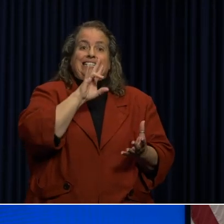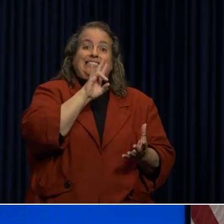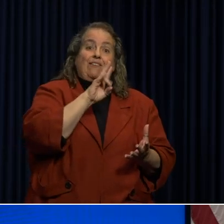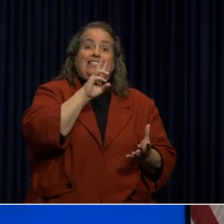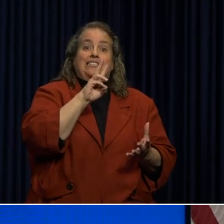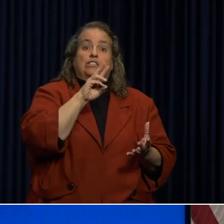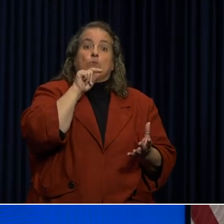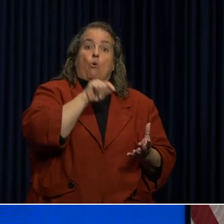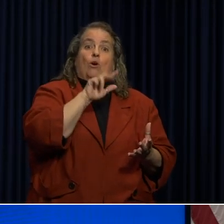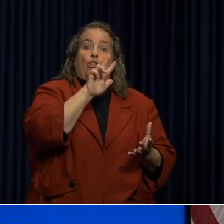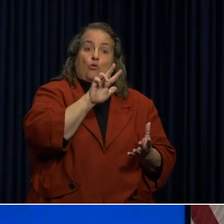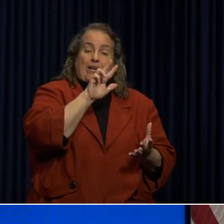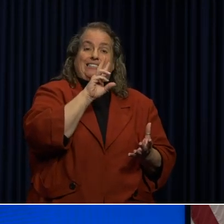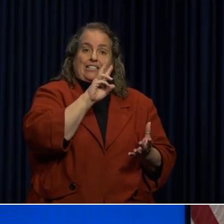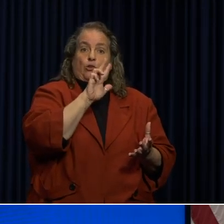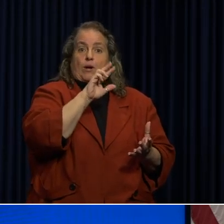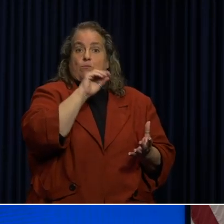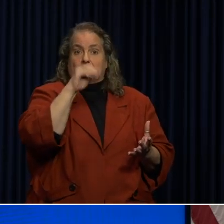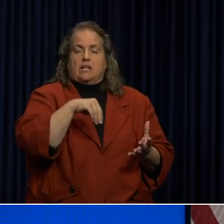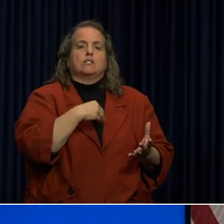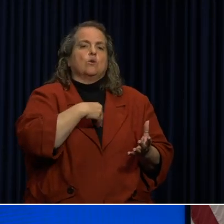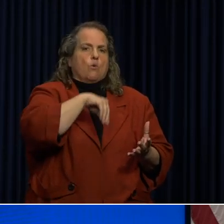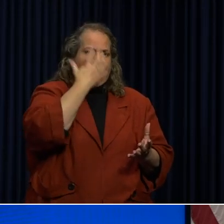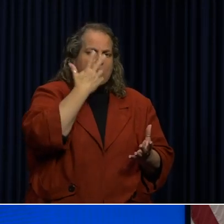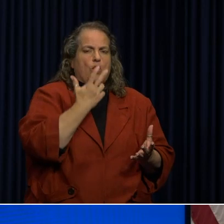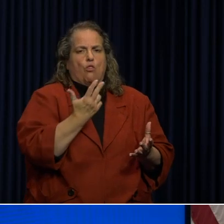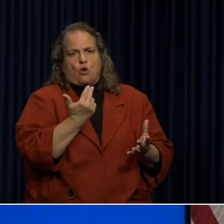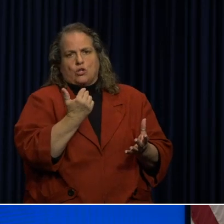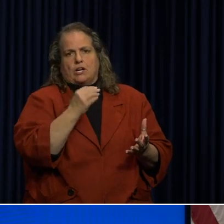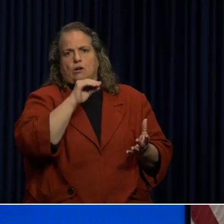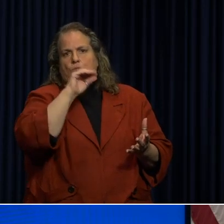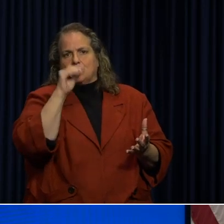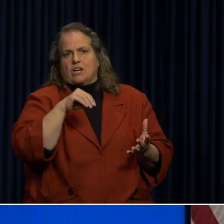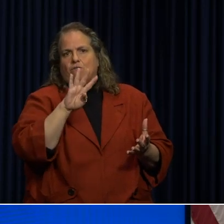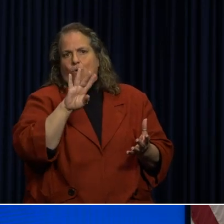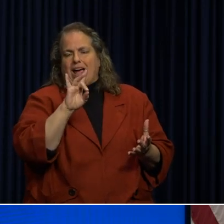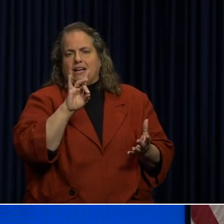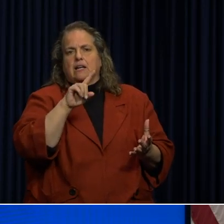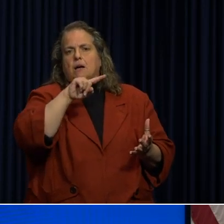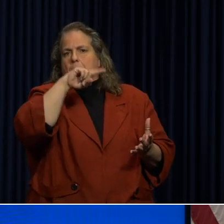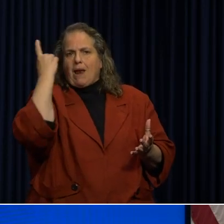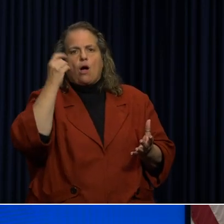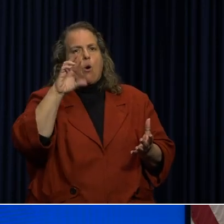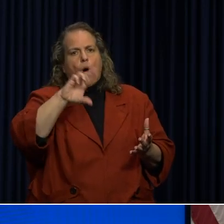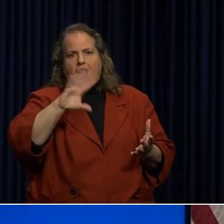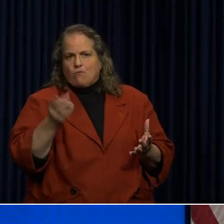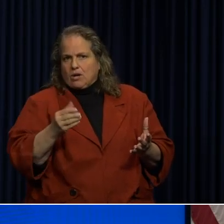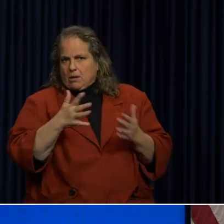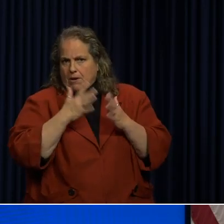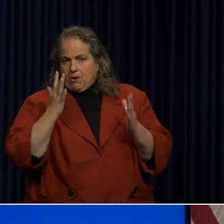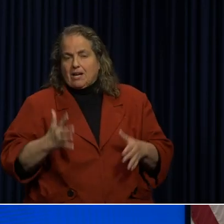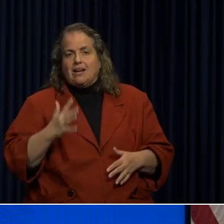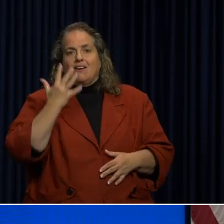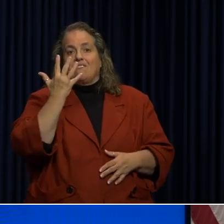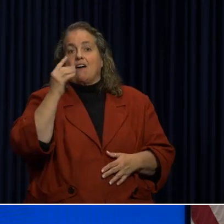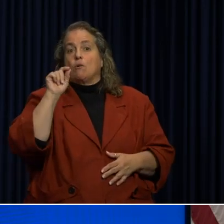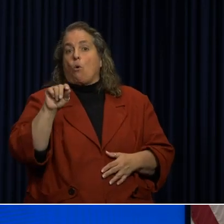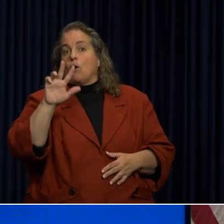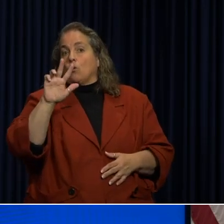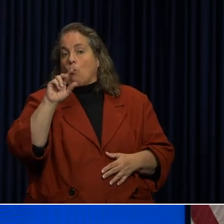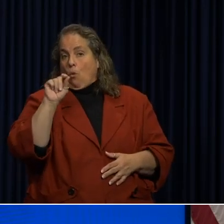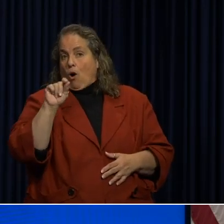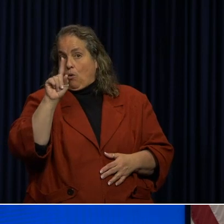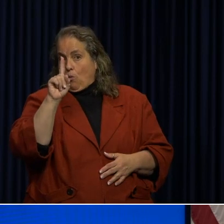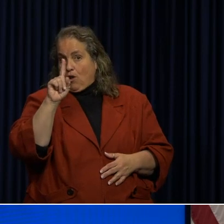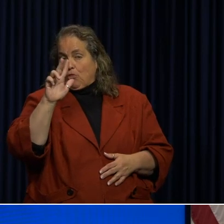76.3%, 36% white, 13.48% black or African American, 5.13%